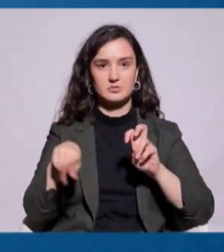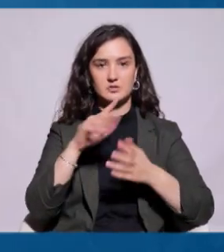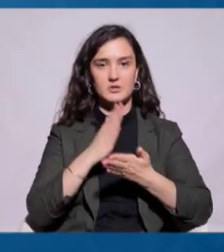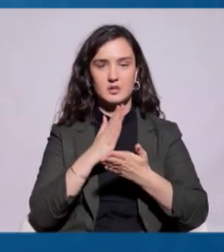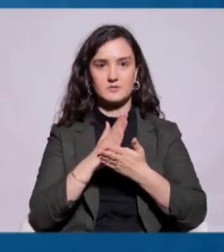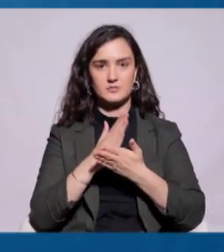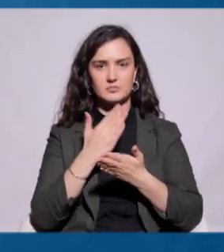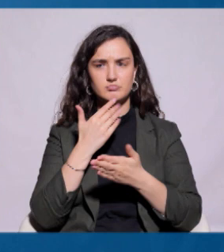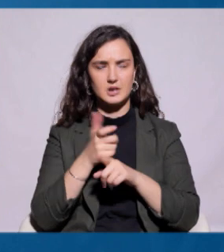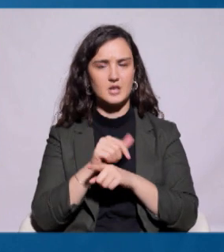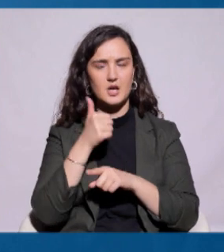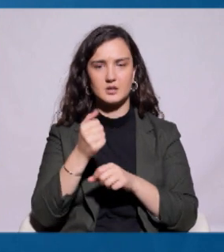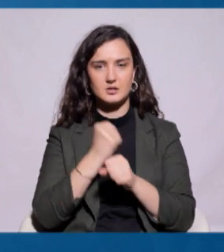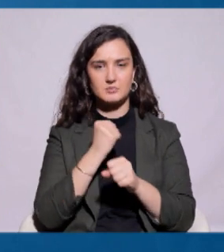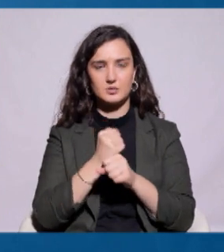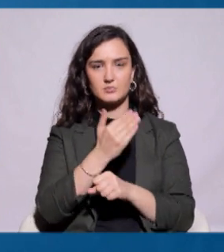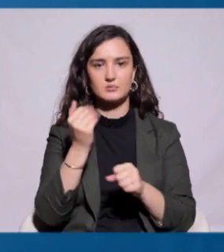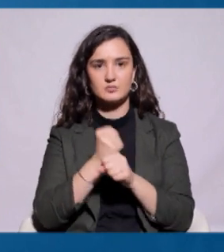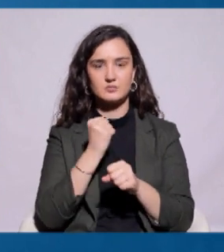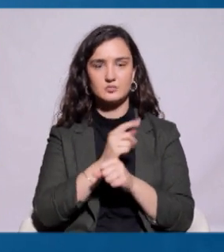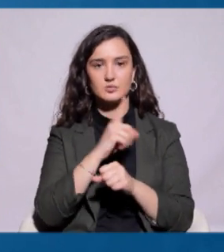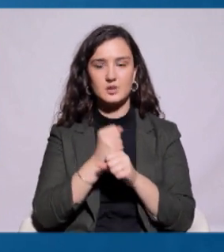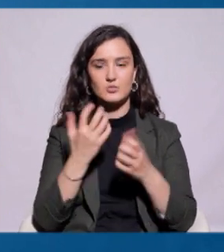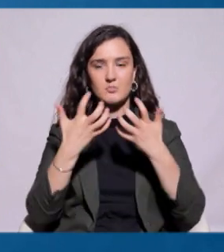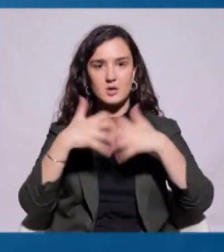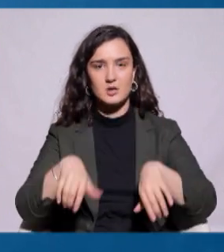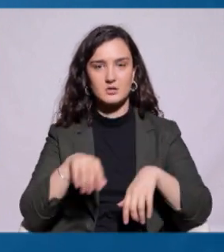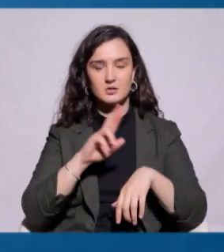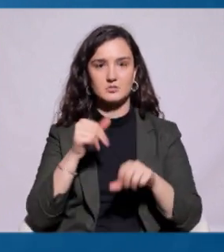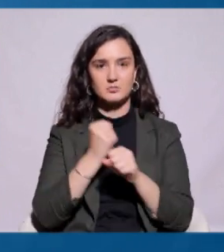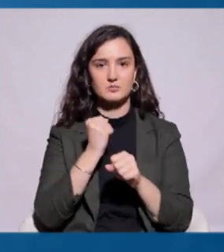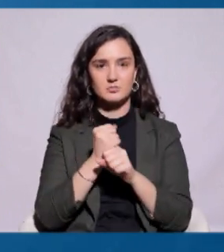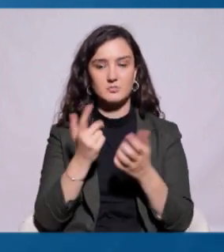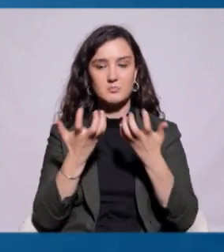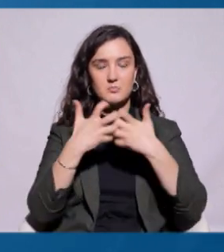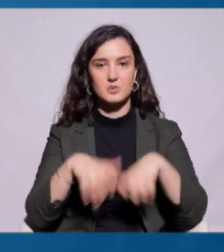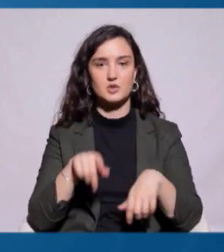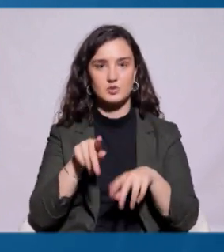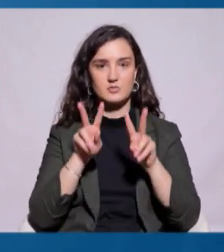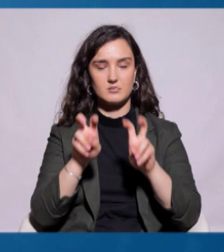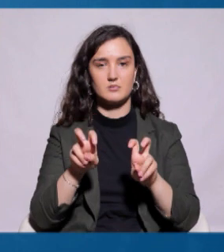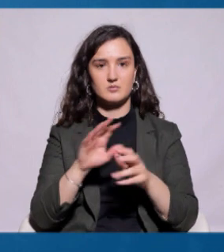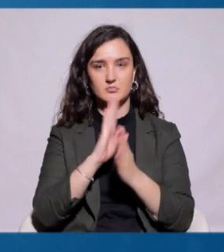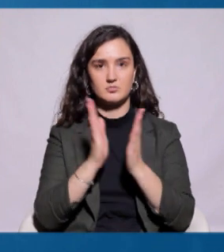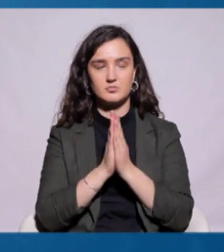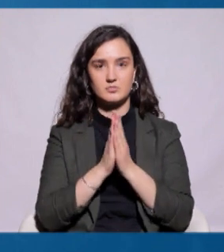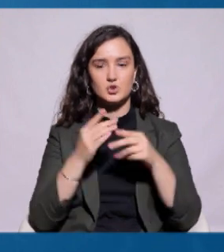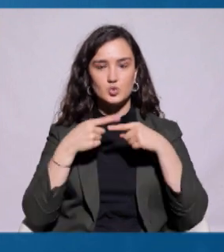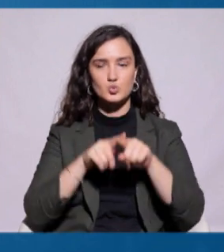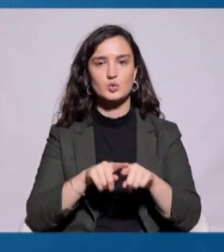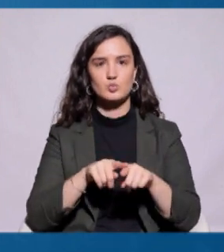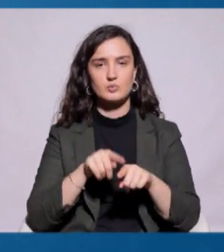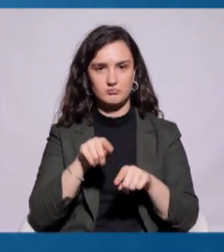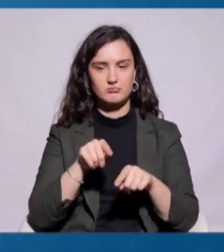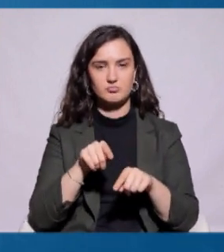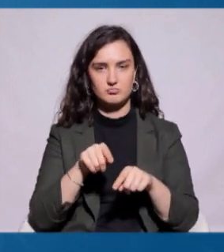a pretty cool job. Their job is to make machines that make machines. So, industrial